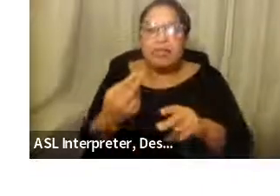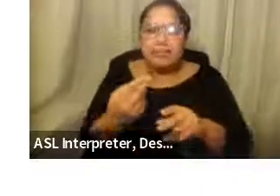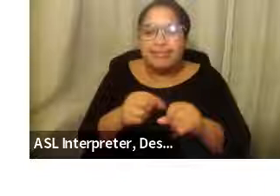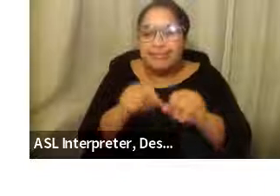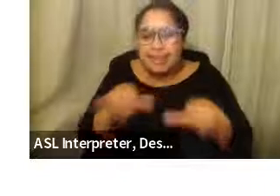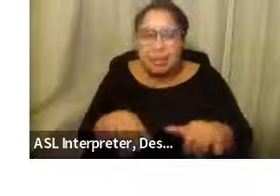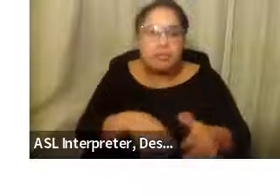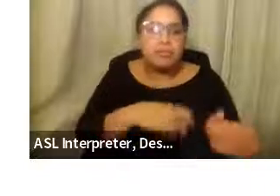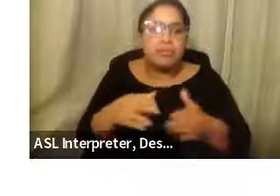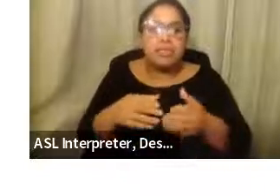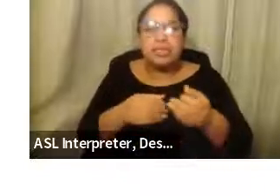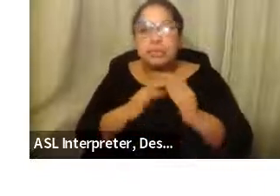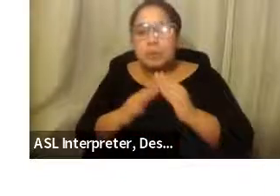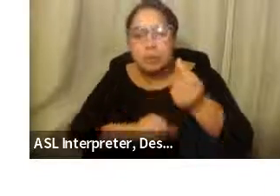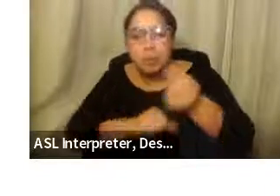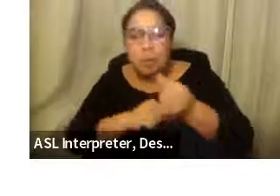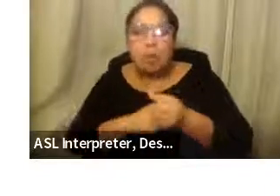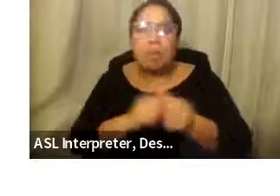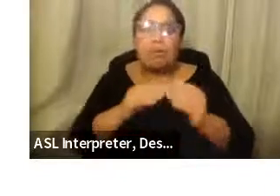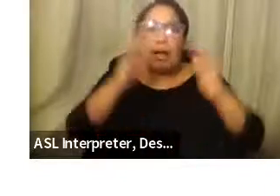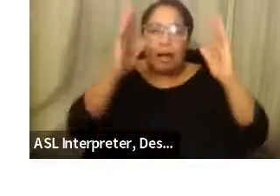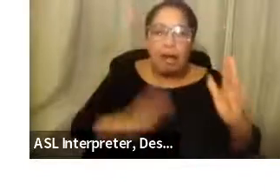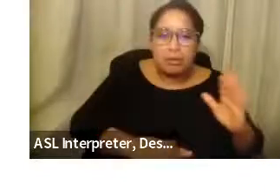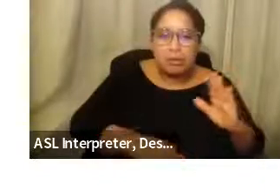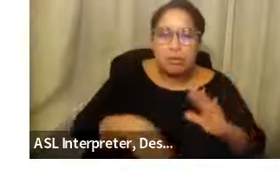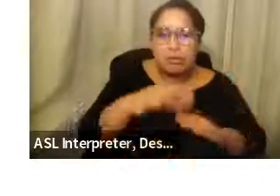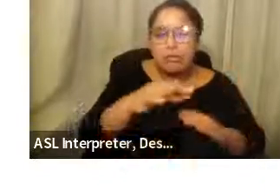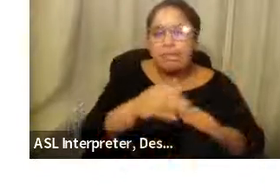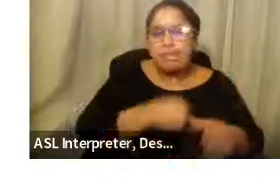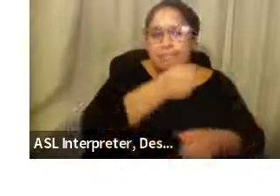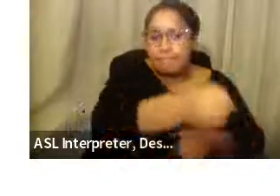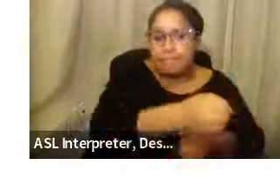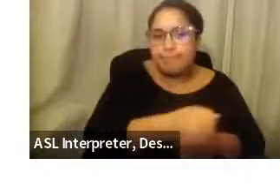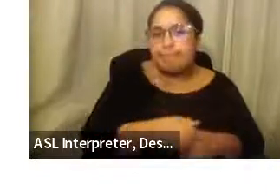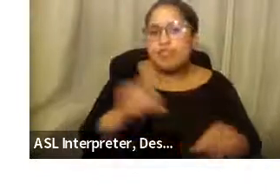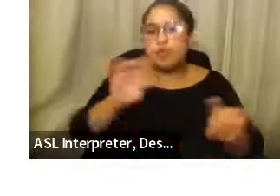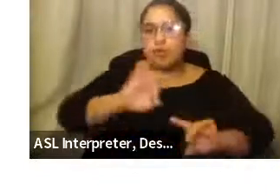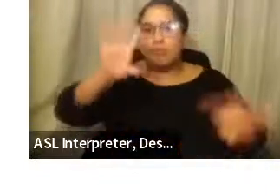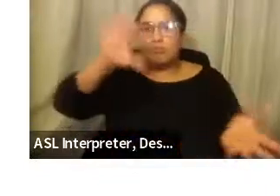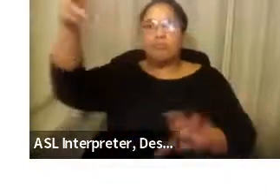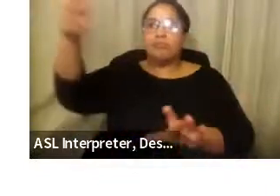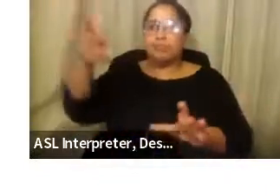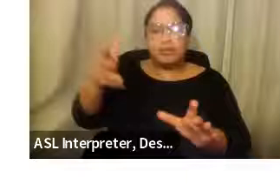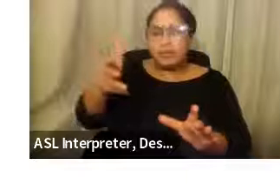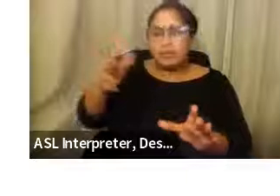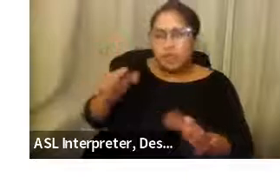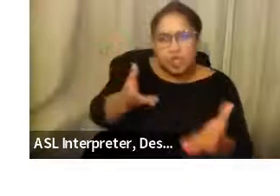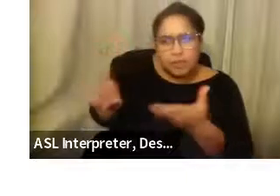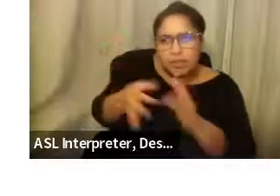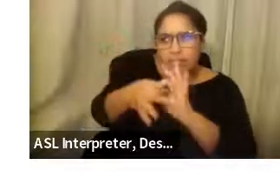crisis services. So really, healthcare navigation is the primary role of the emergency medical